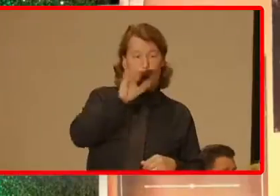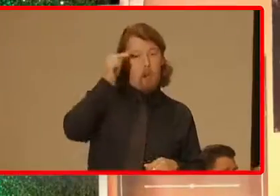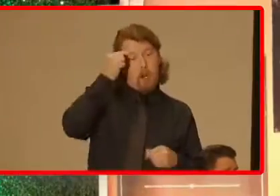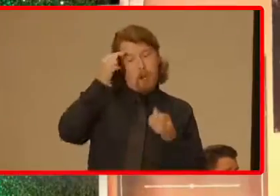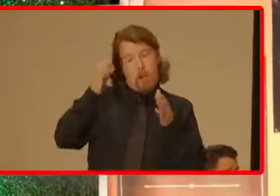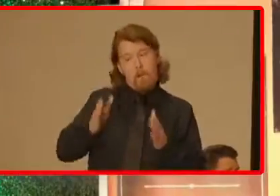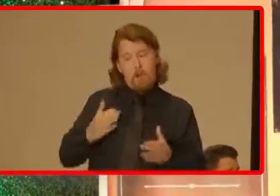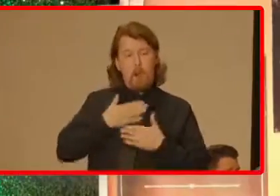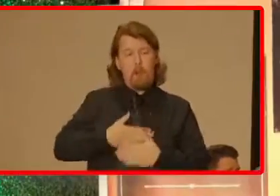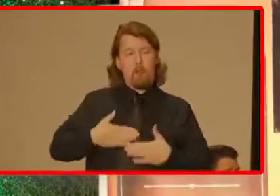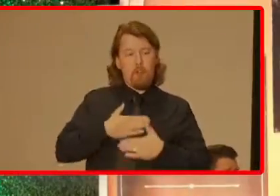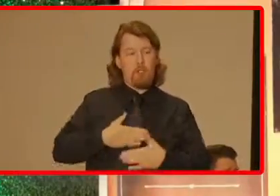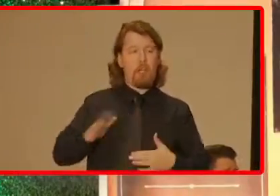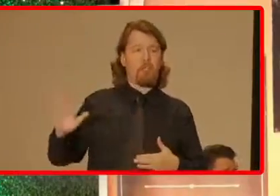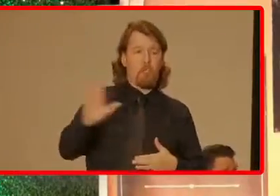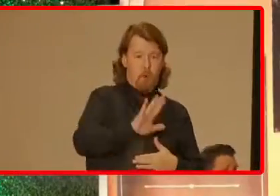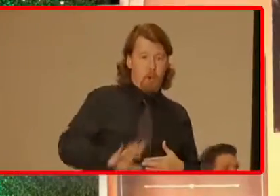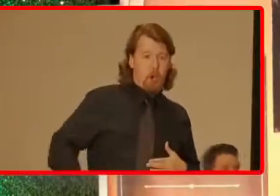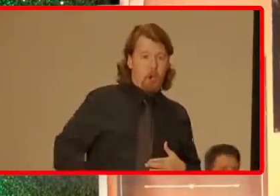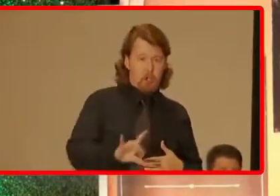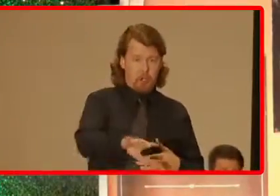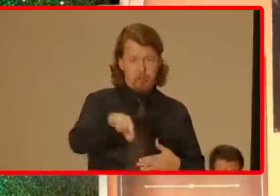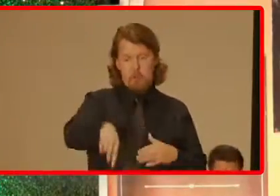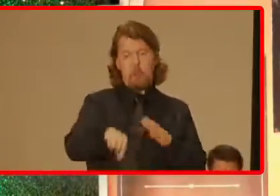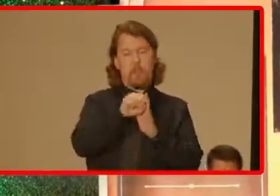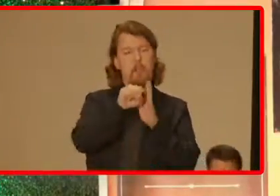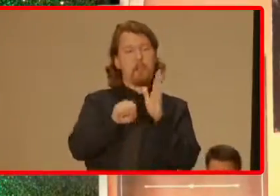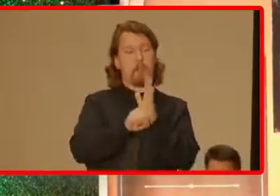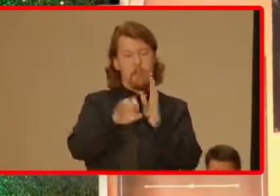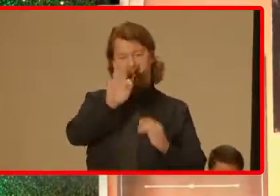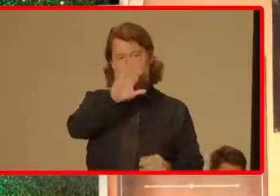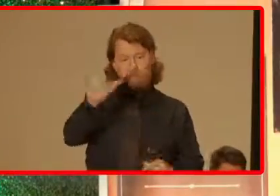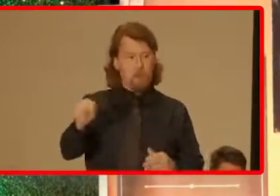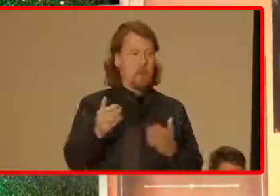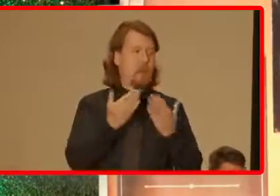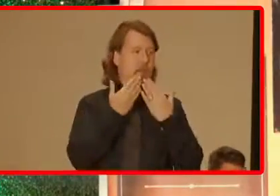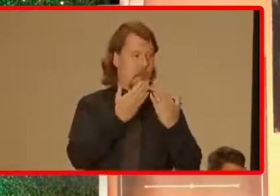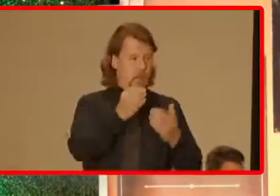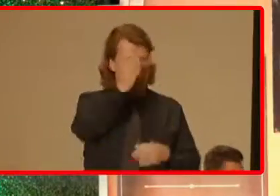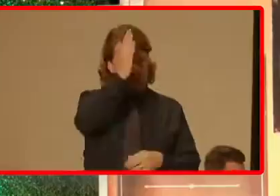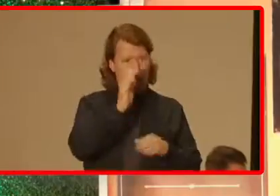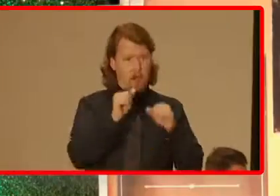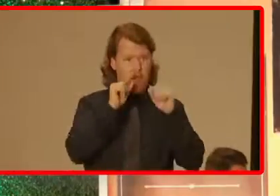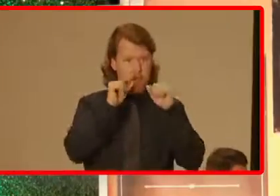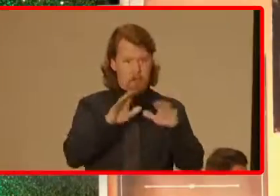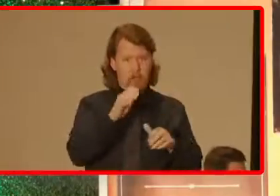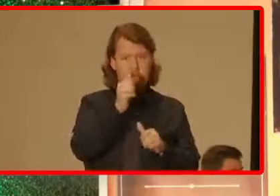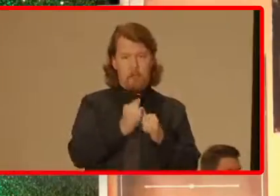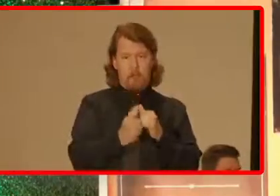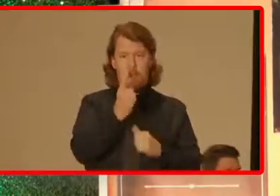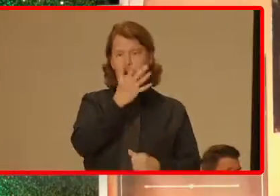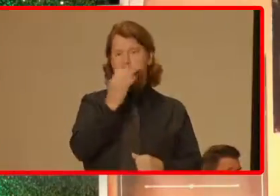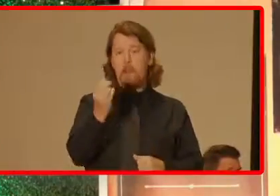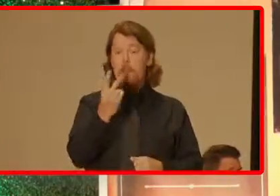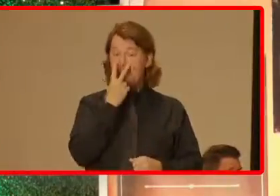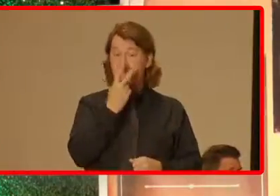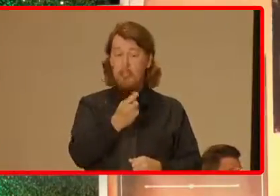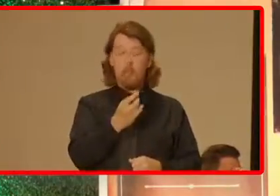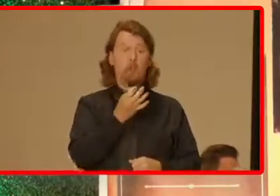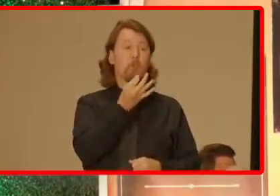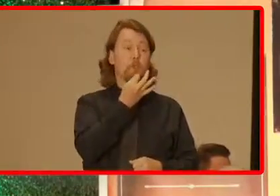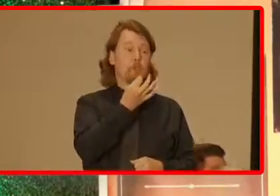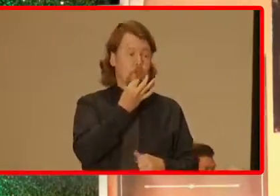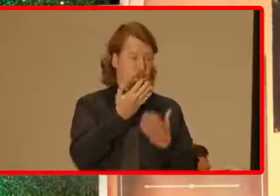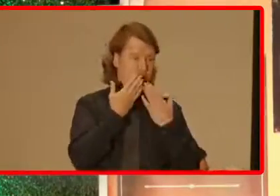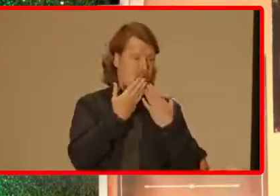your contributions to this state of Florida. Thank you. God bless everybody, and we will see you soon. Thank you so